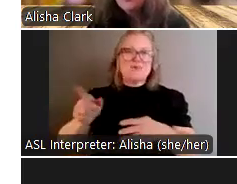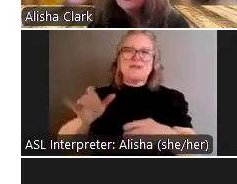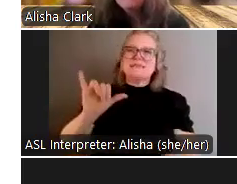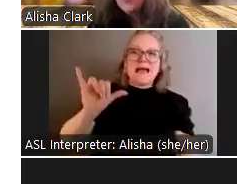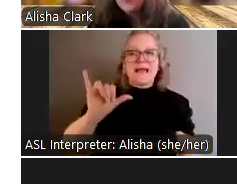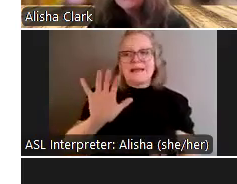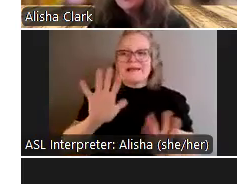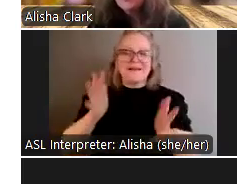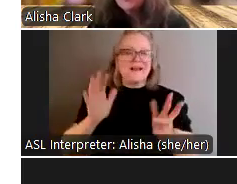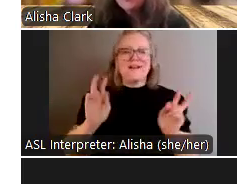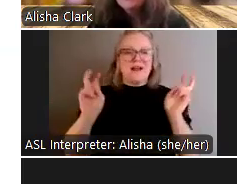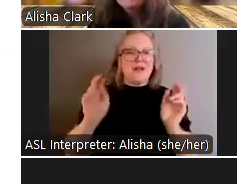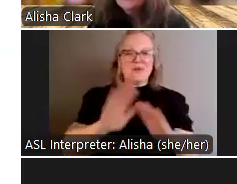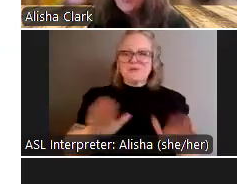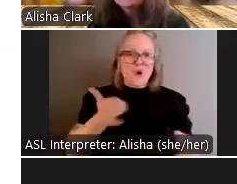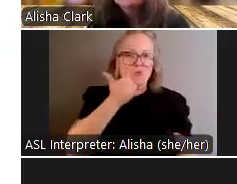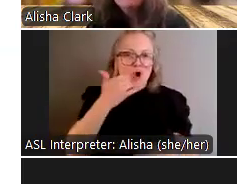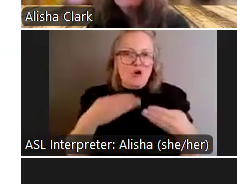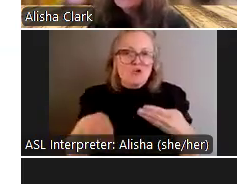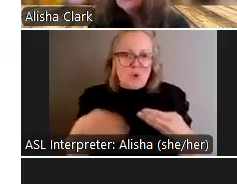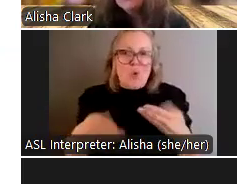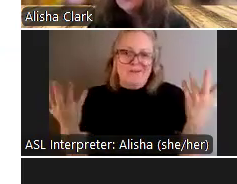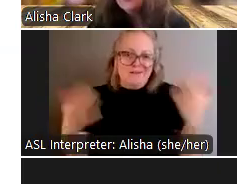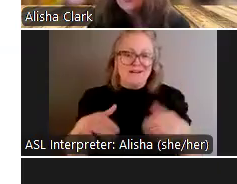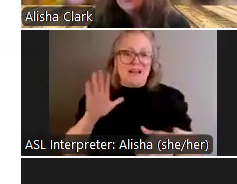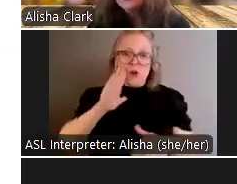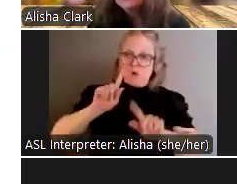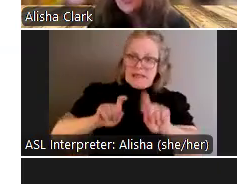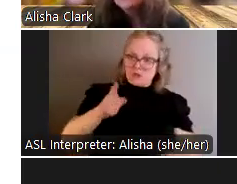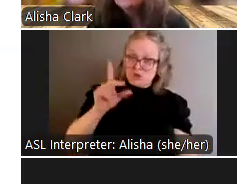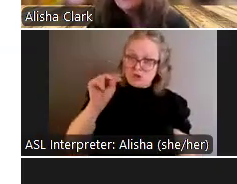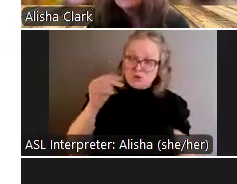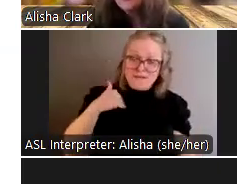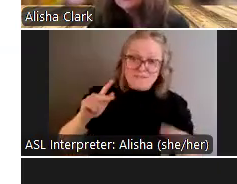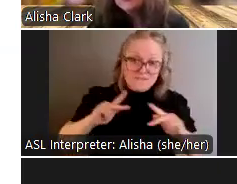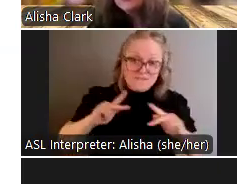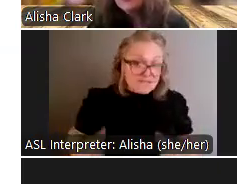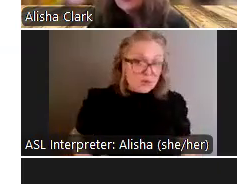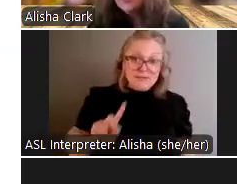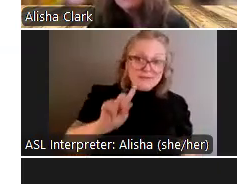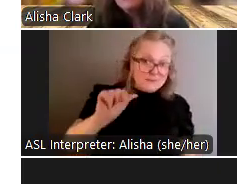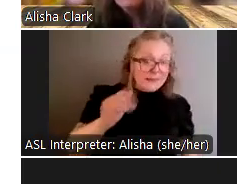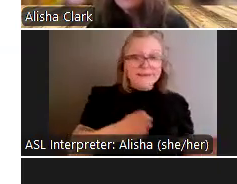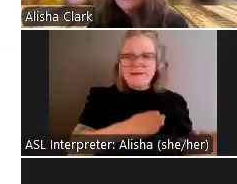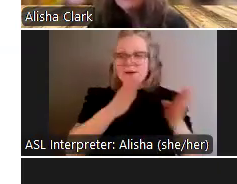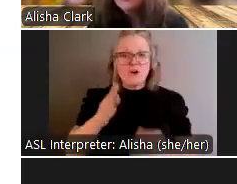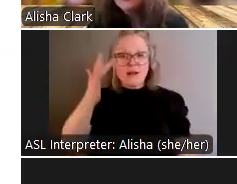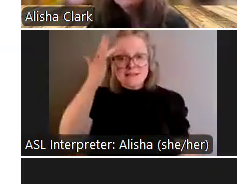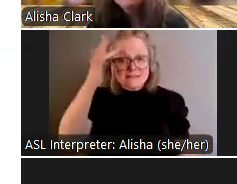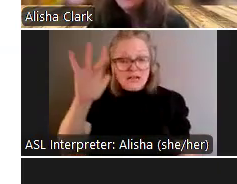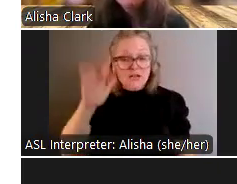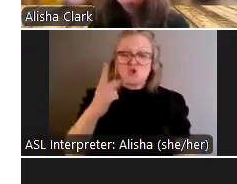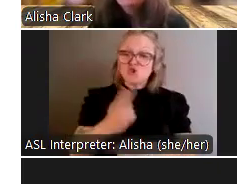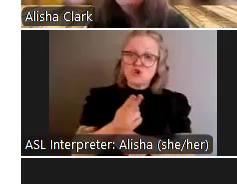wrong door, right? So, it's going to ask, do you have a physical disability? It's going to ask if you have an intellectual disability, if you're on a ventilator.